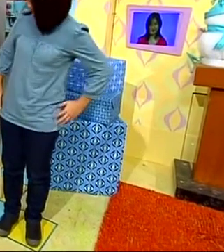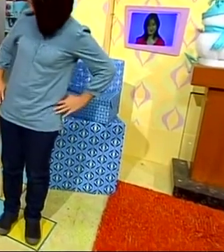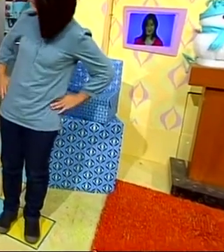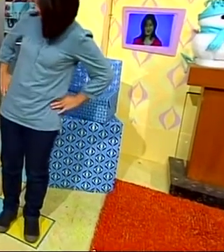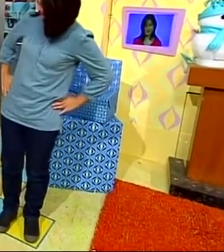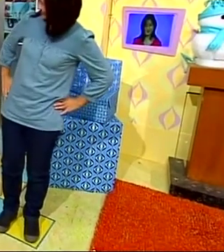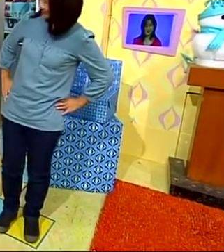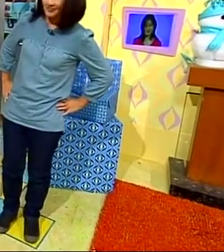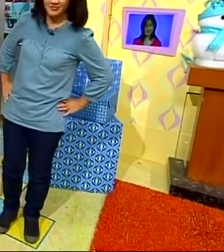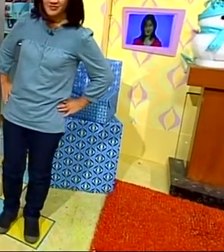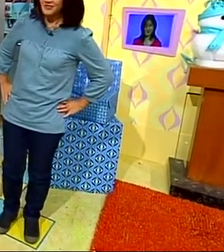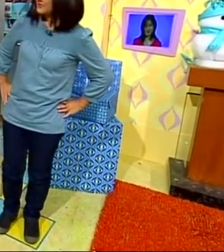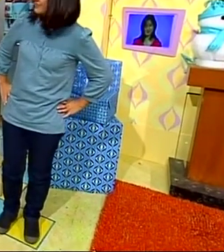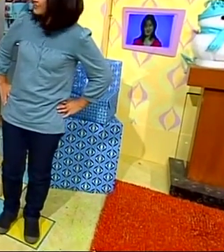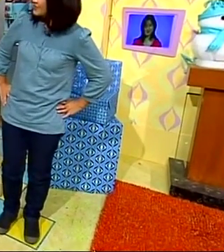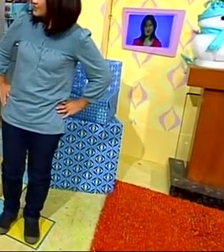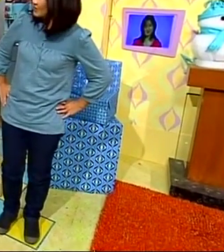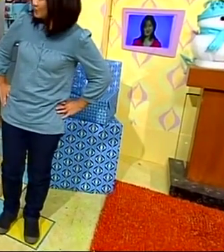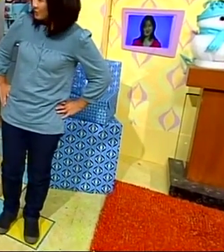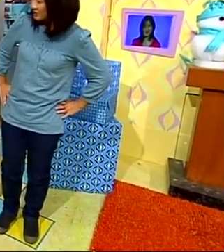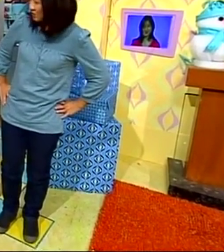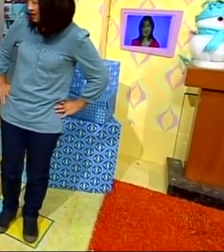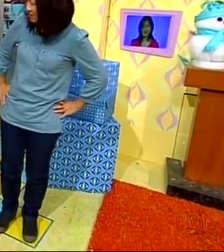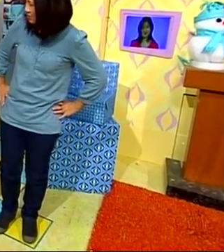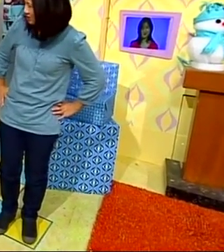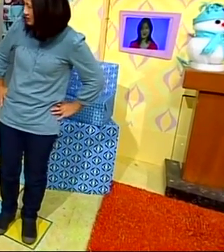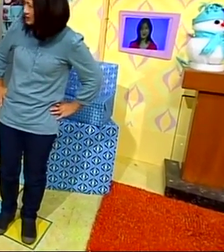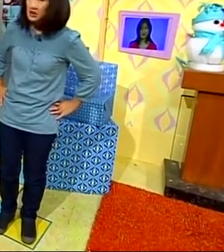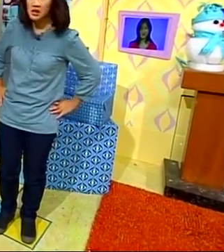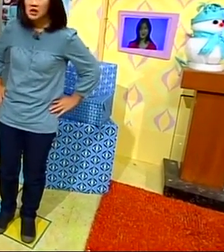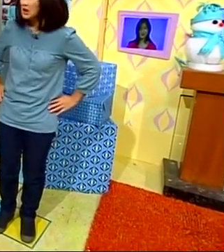Merry Christmas and a Happy New Year. What are you wearing,